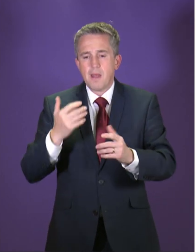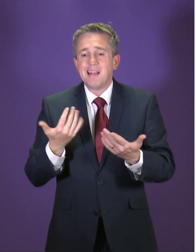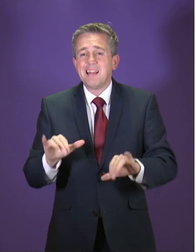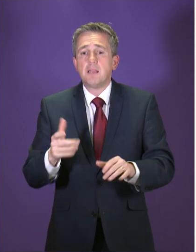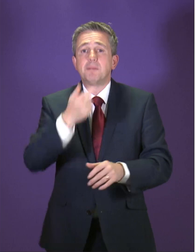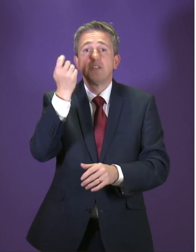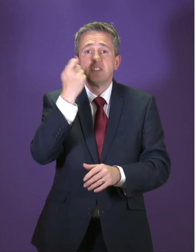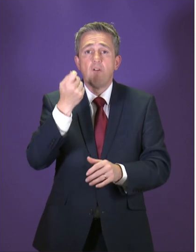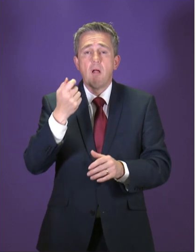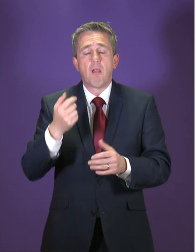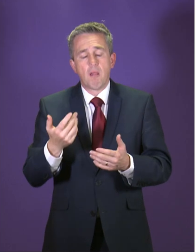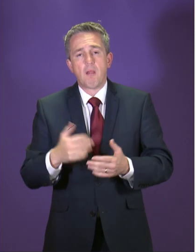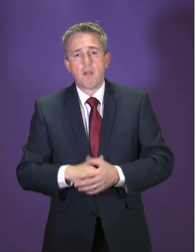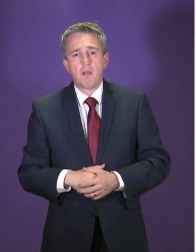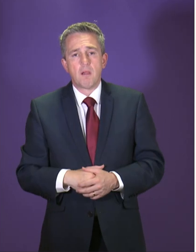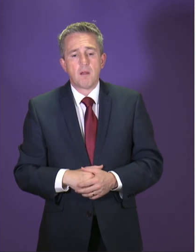much.